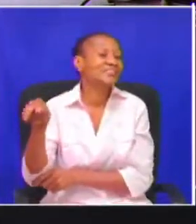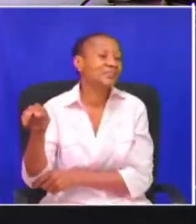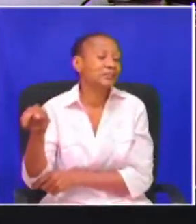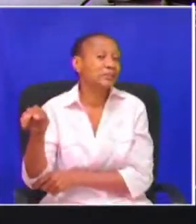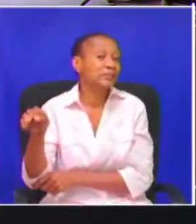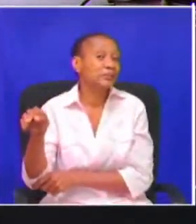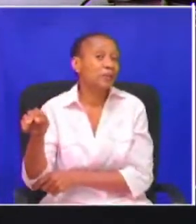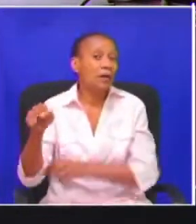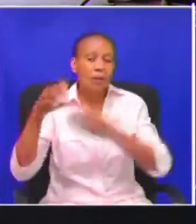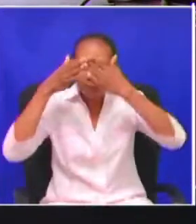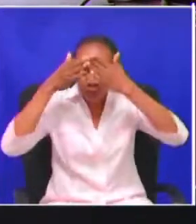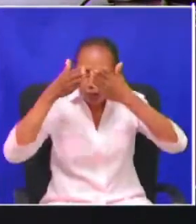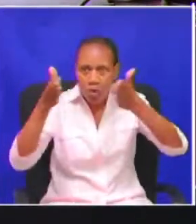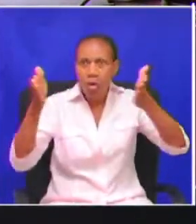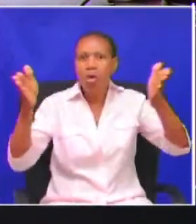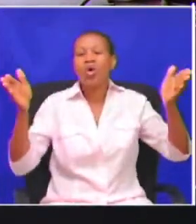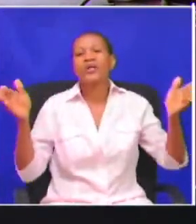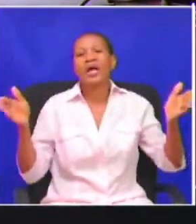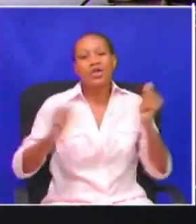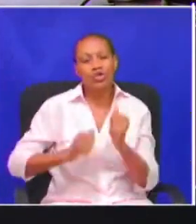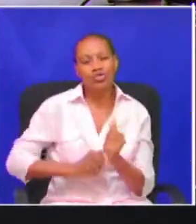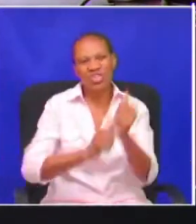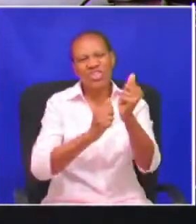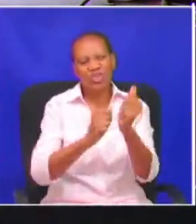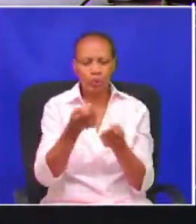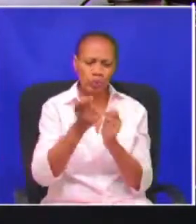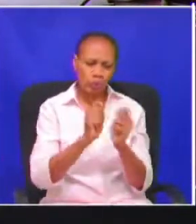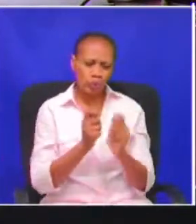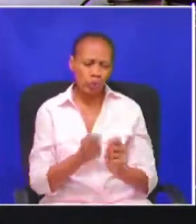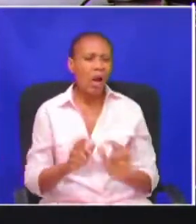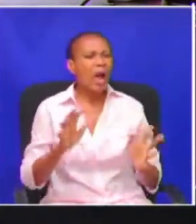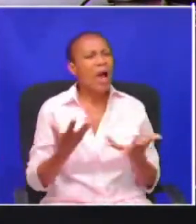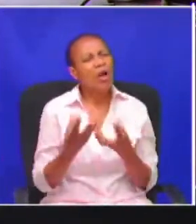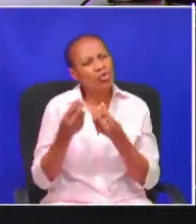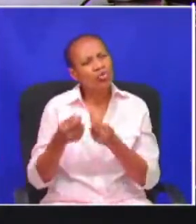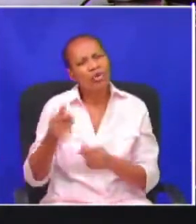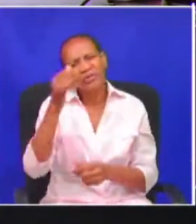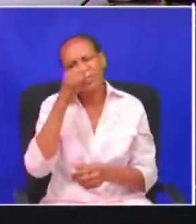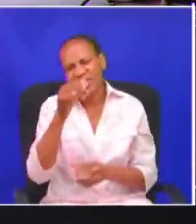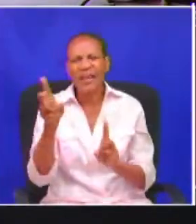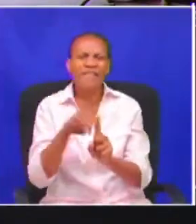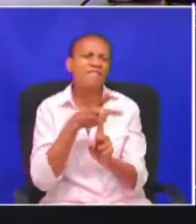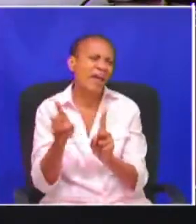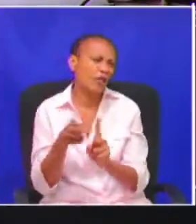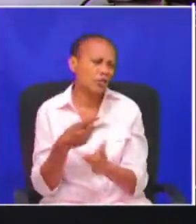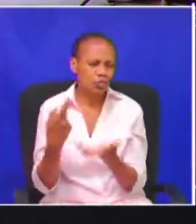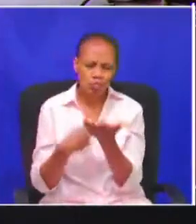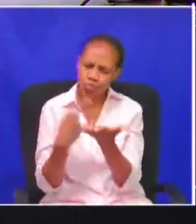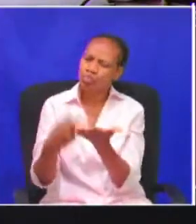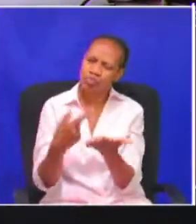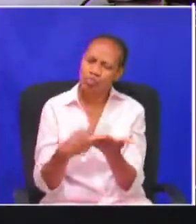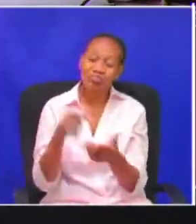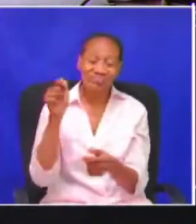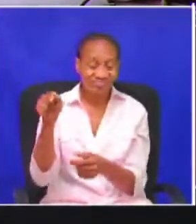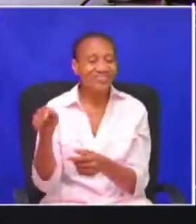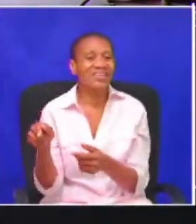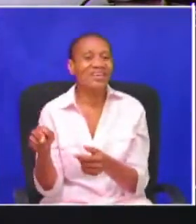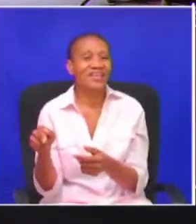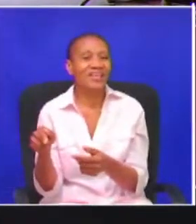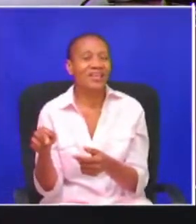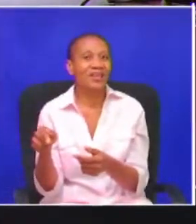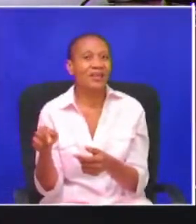much broader strategy of dealing with gang violence was also discussed and outlined, and it will be